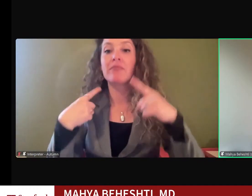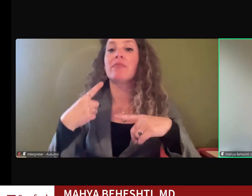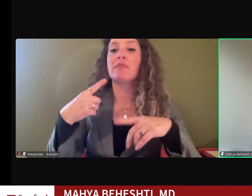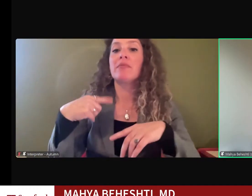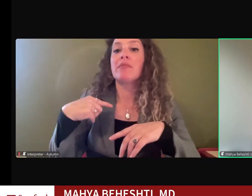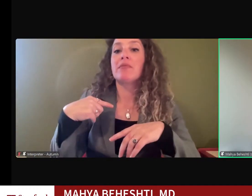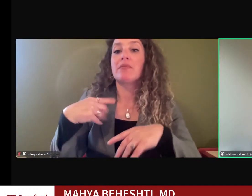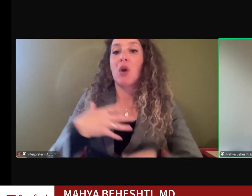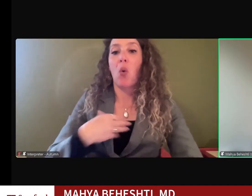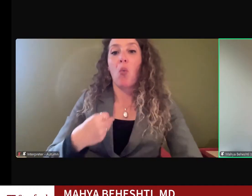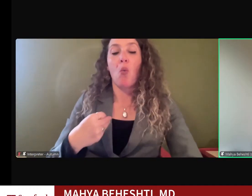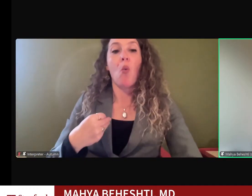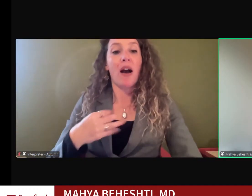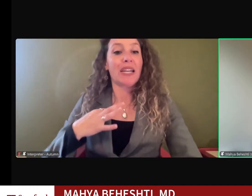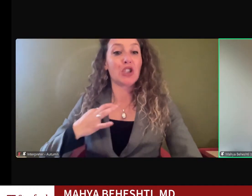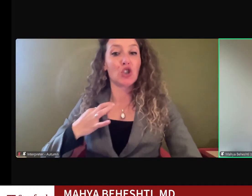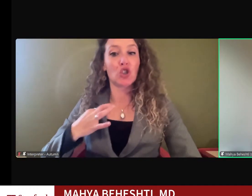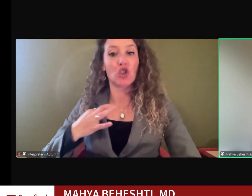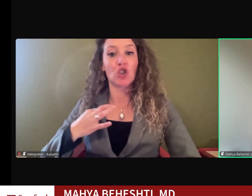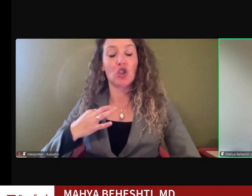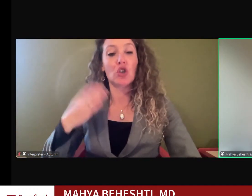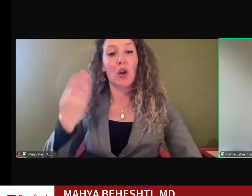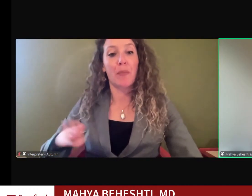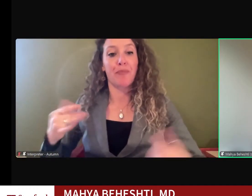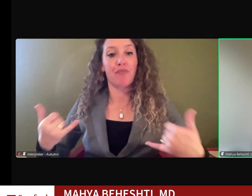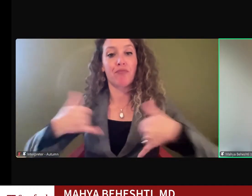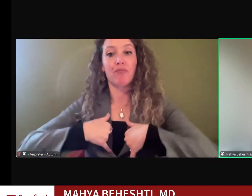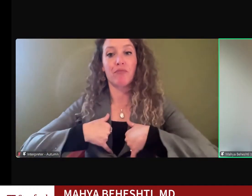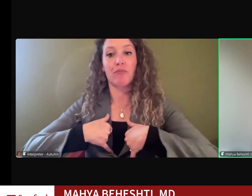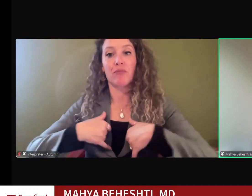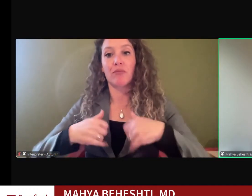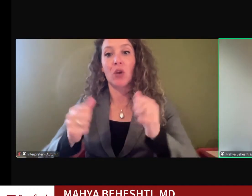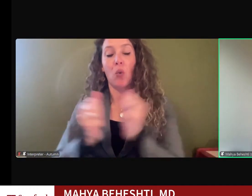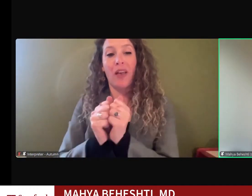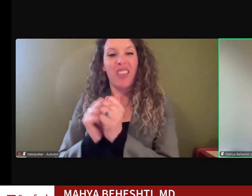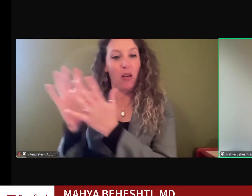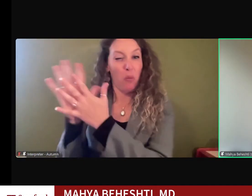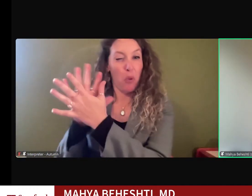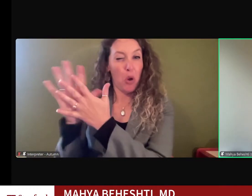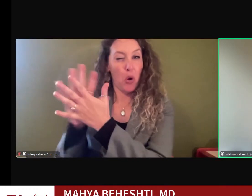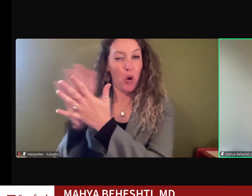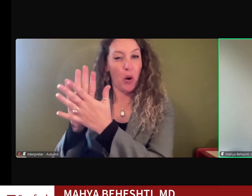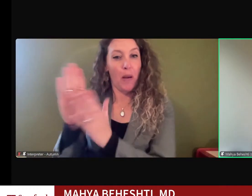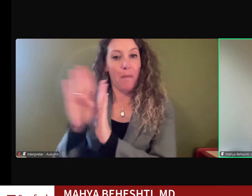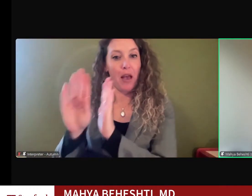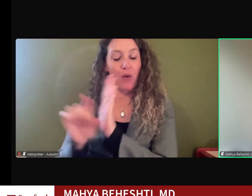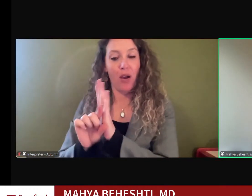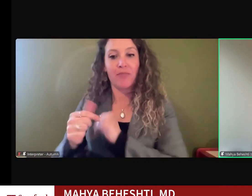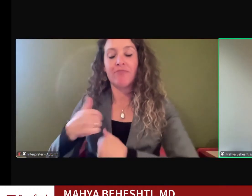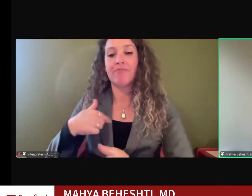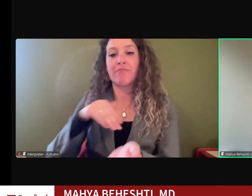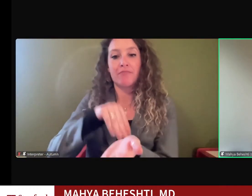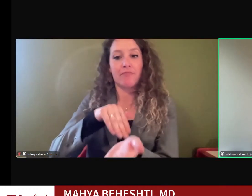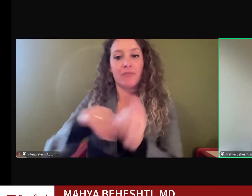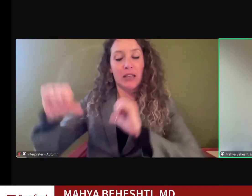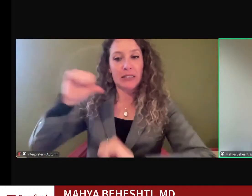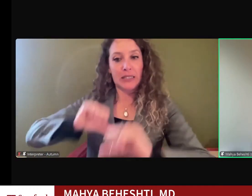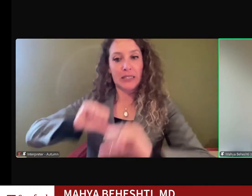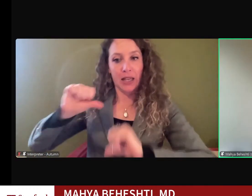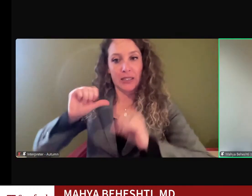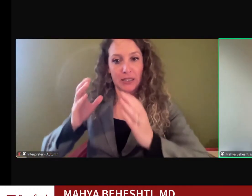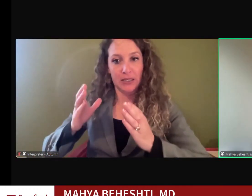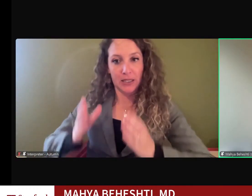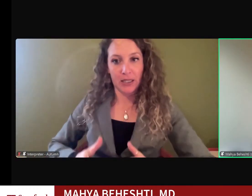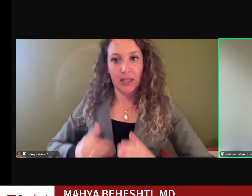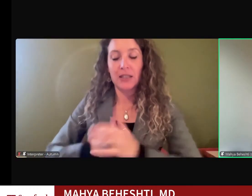navy blazer with a blurred background behind me. I'm a physician scientist at Rusk Rehabilitation and NYU